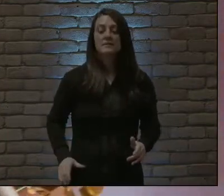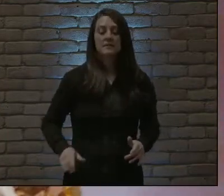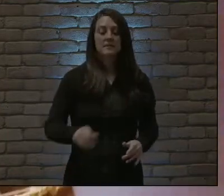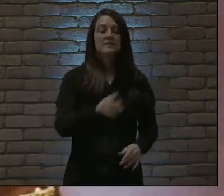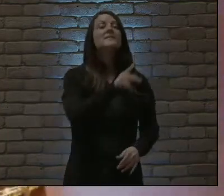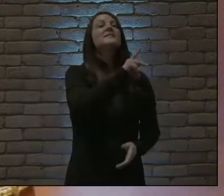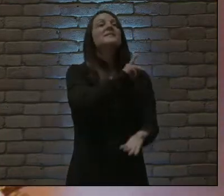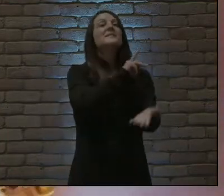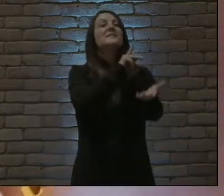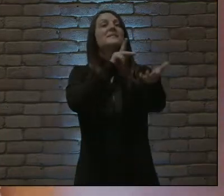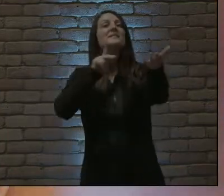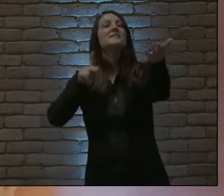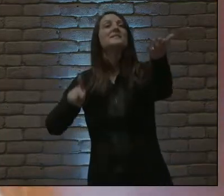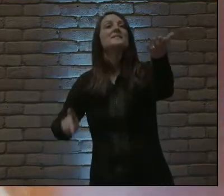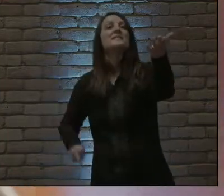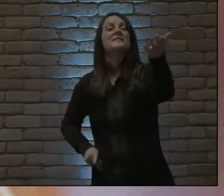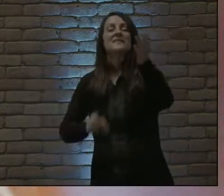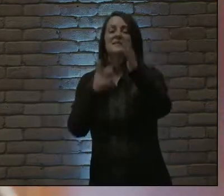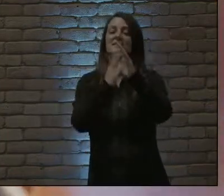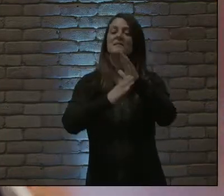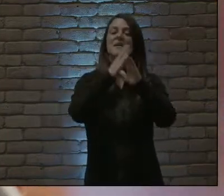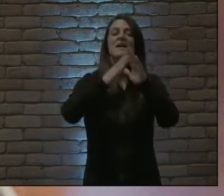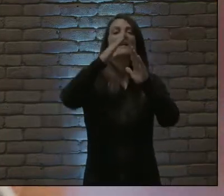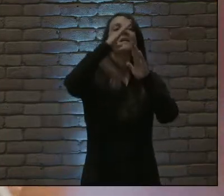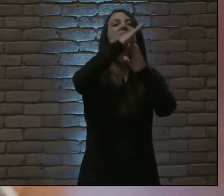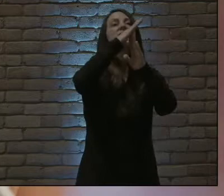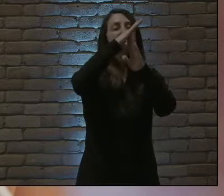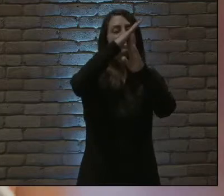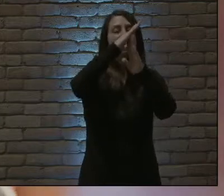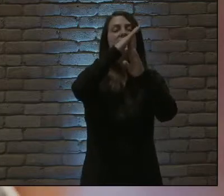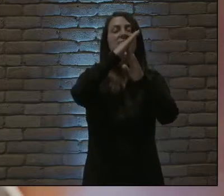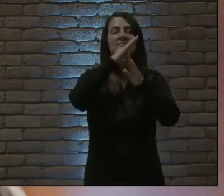Christ, the King of all